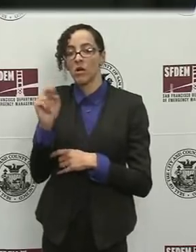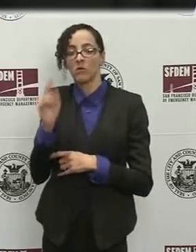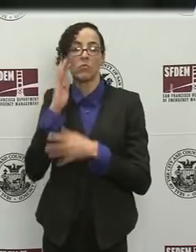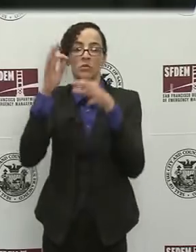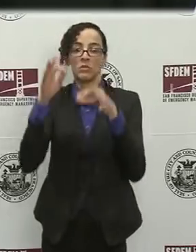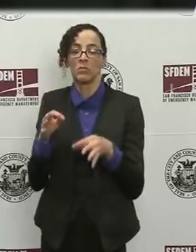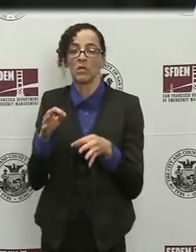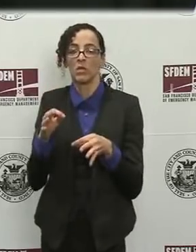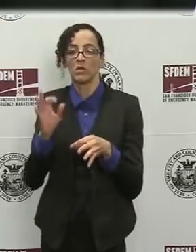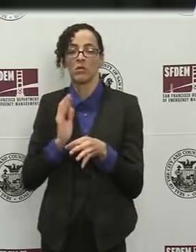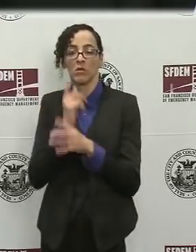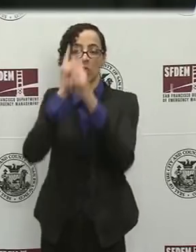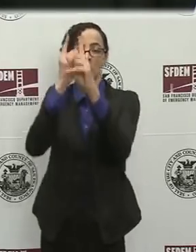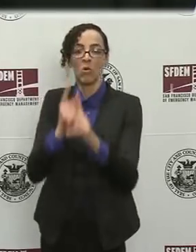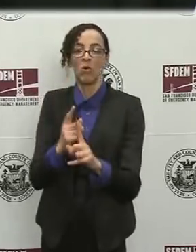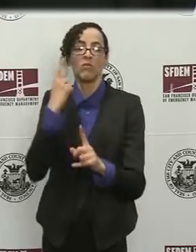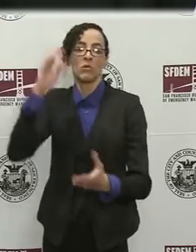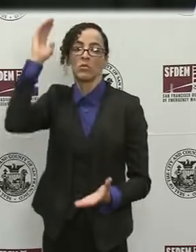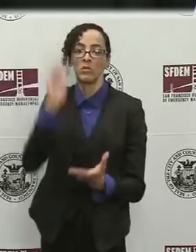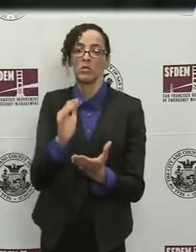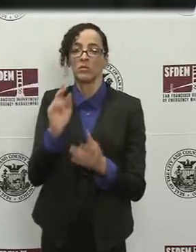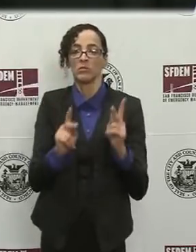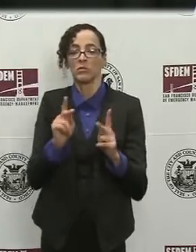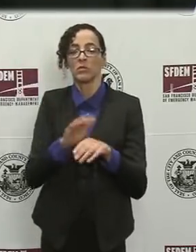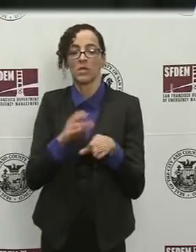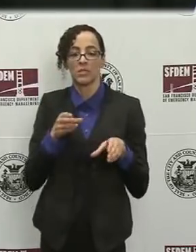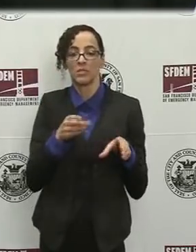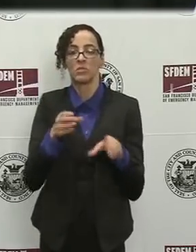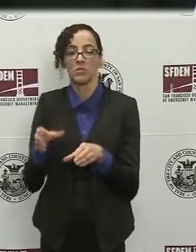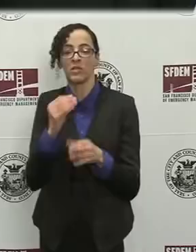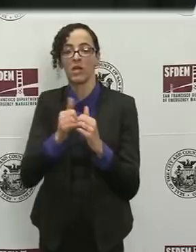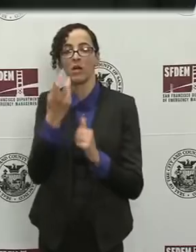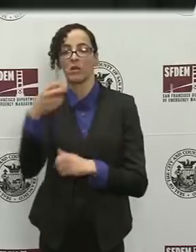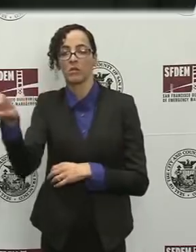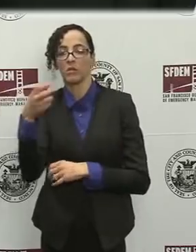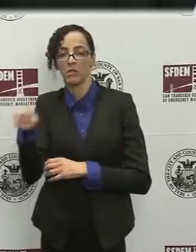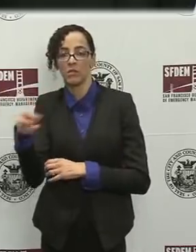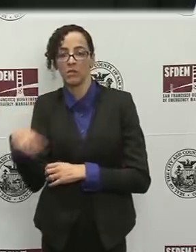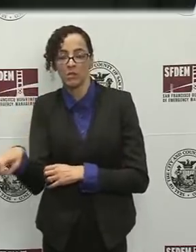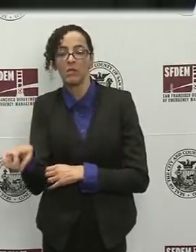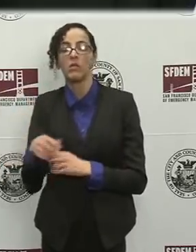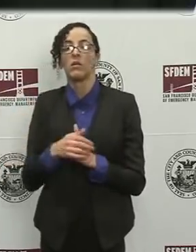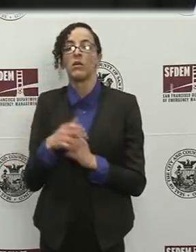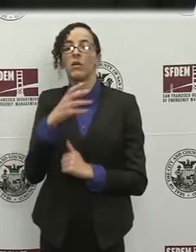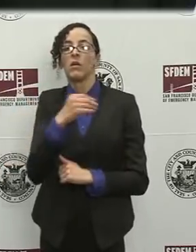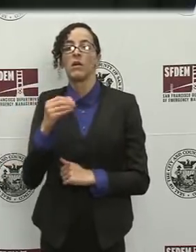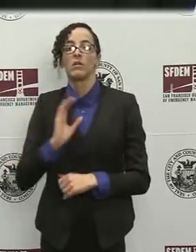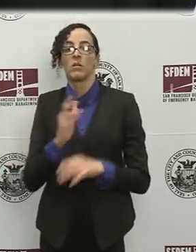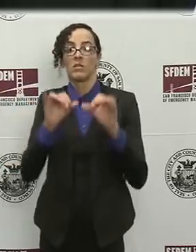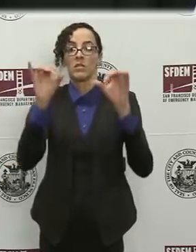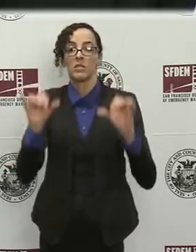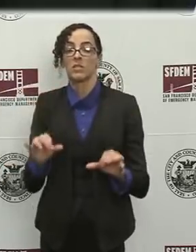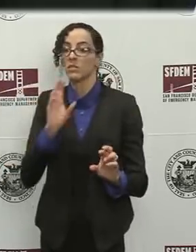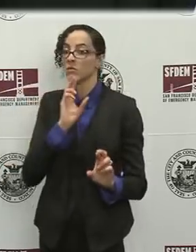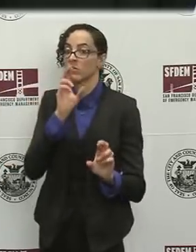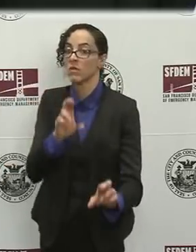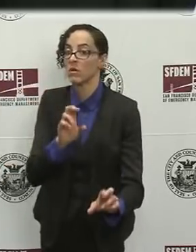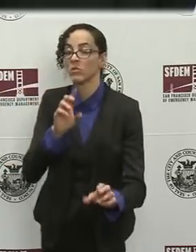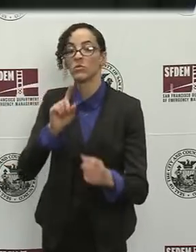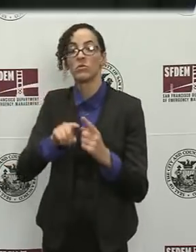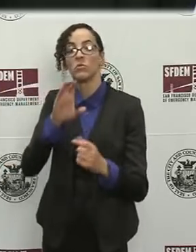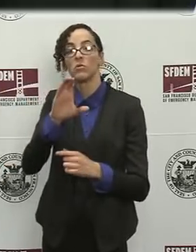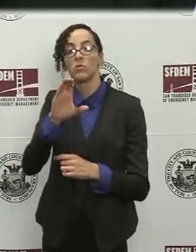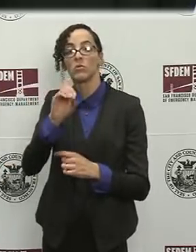to talk to you about our system response to the COVID positive identification at Division